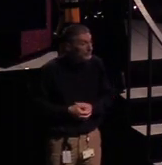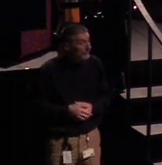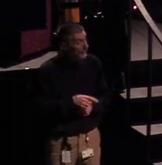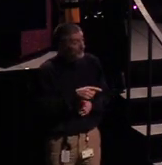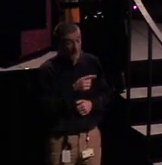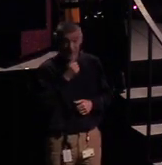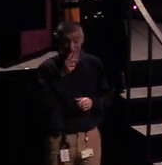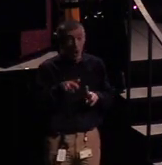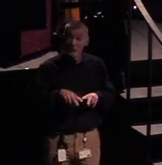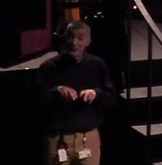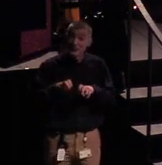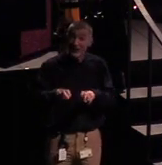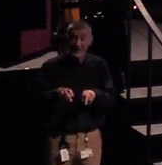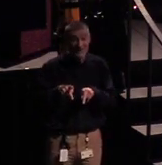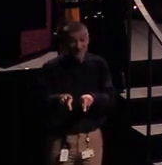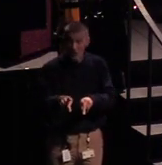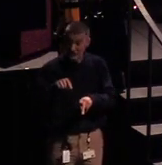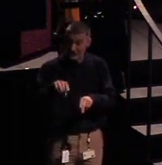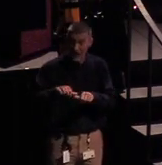Australian version of